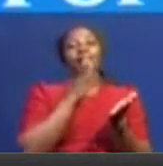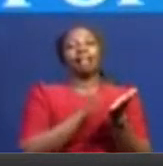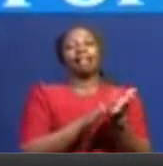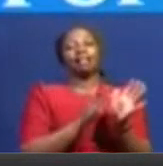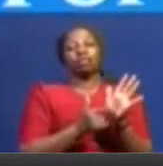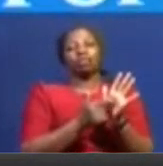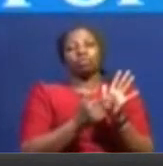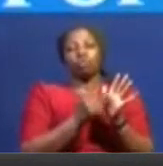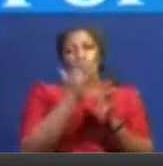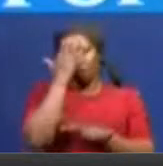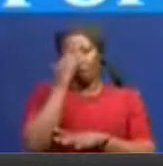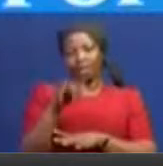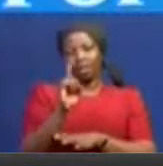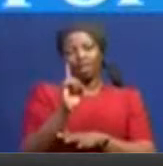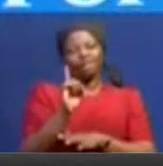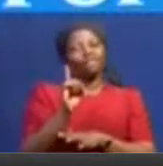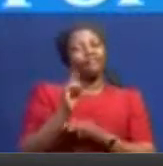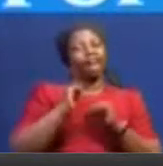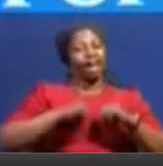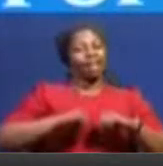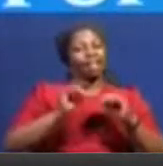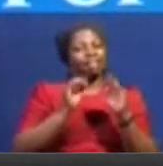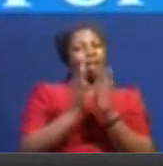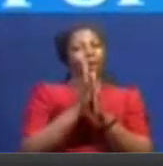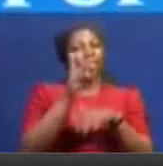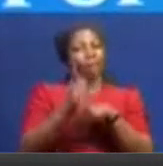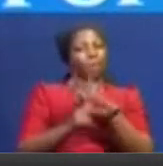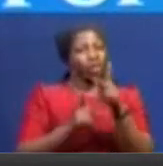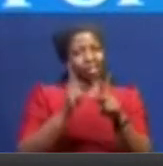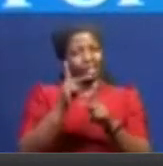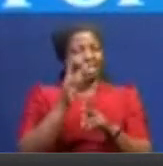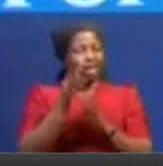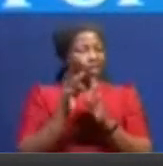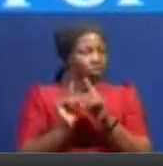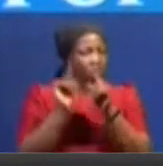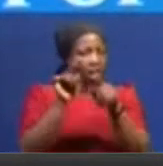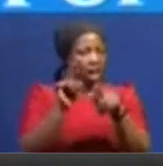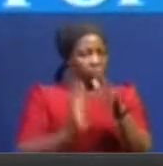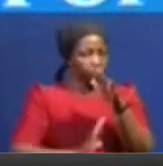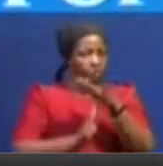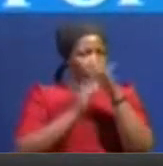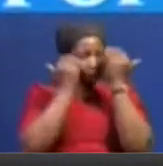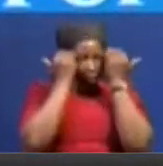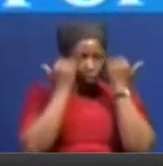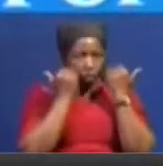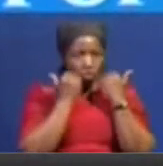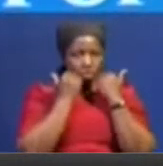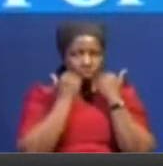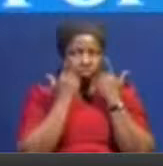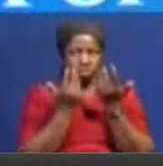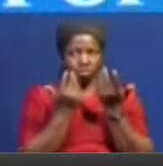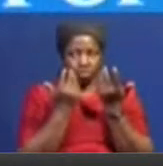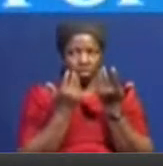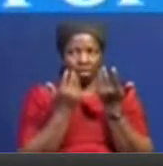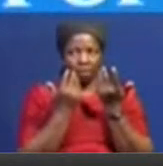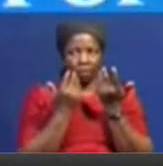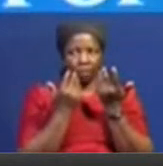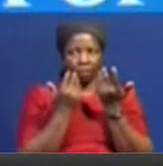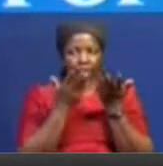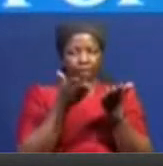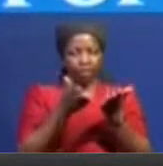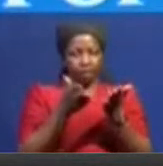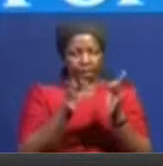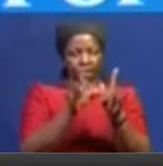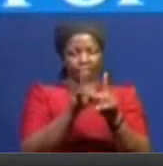this information then, when you go to the Supreme Court, it's presented there for the court to make a decision. Also, to build confidence of